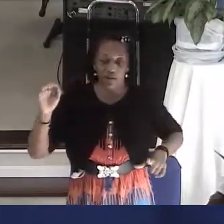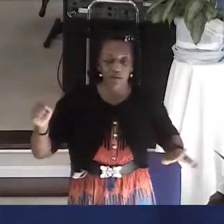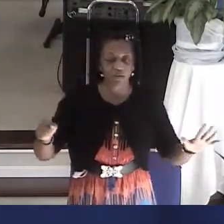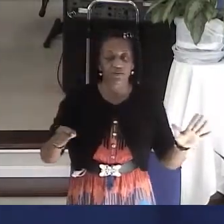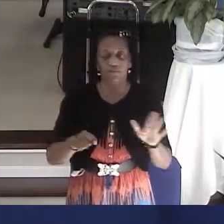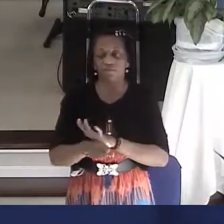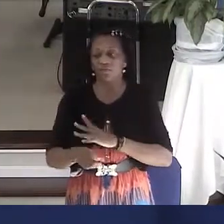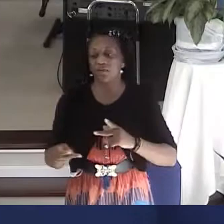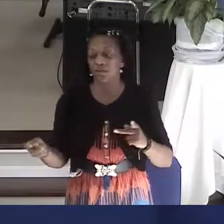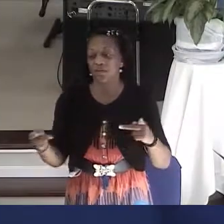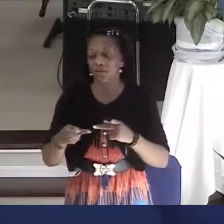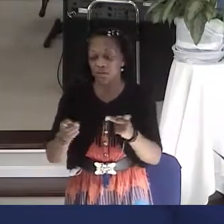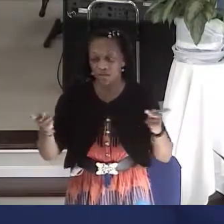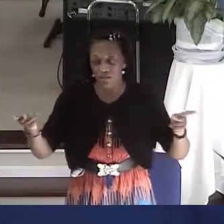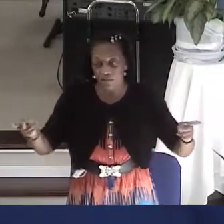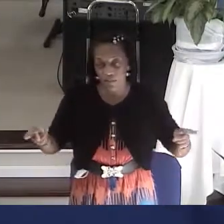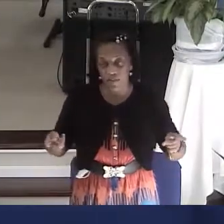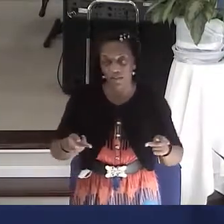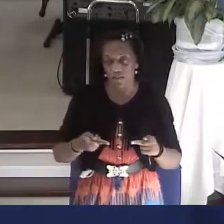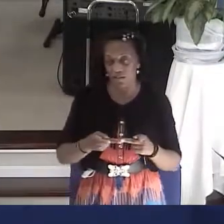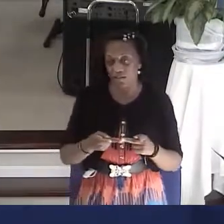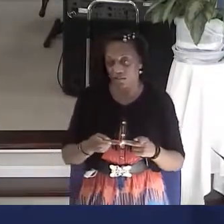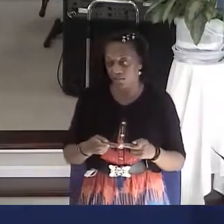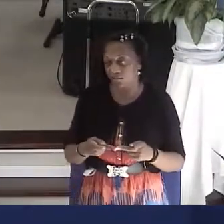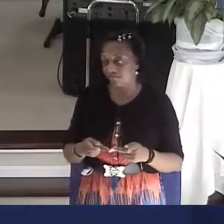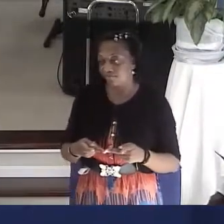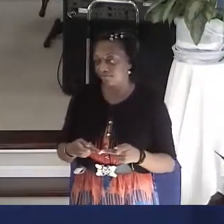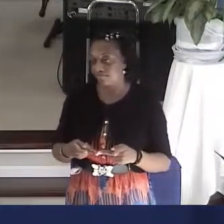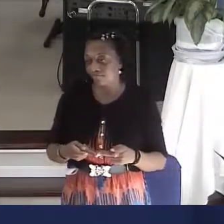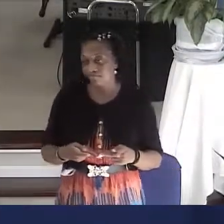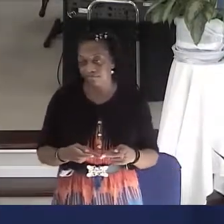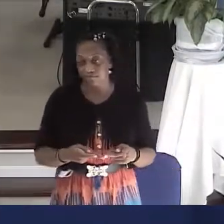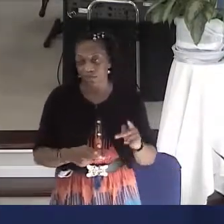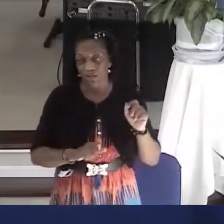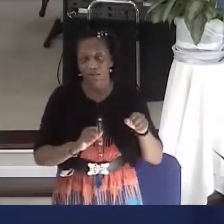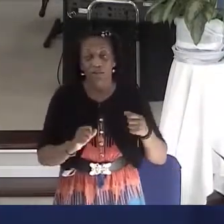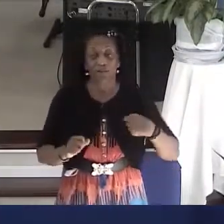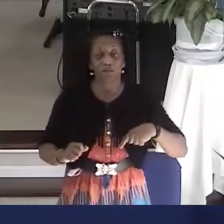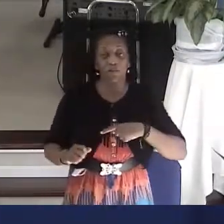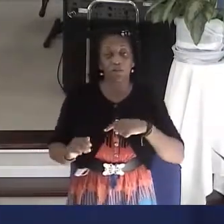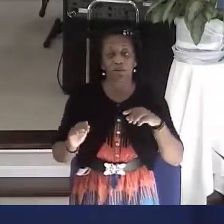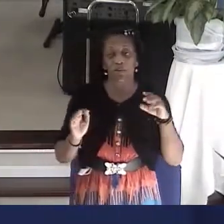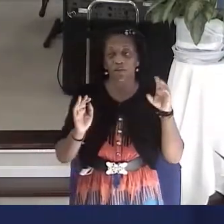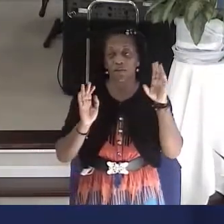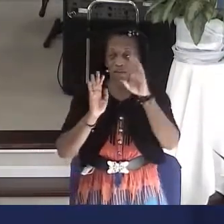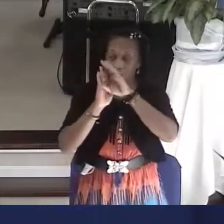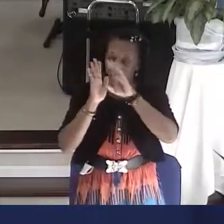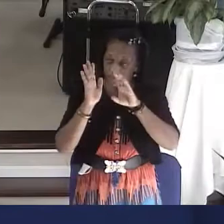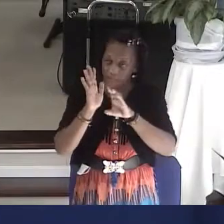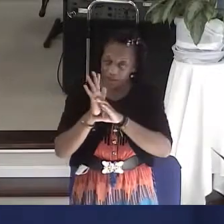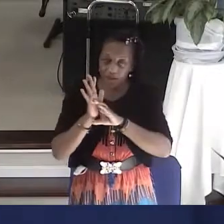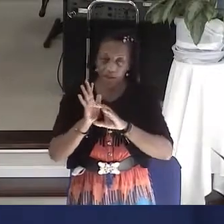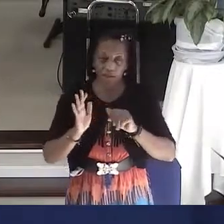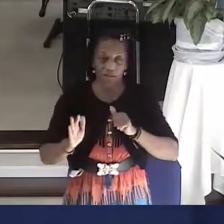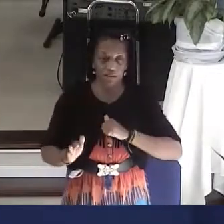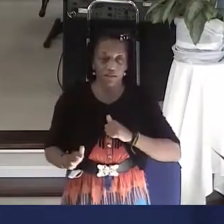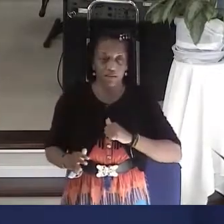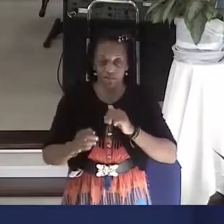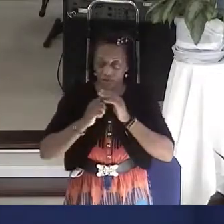be drunk by the Spirit of God this morning. We're just going to command ourselves to our spirit, our bodies, our minds to worship